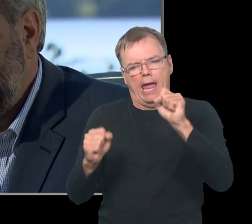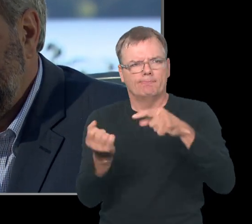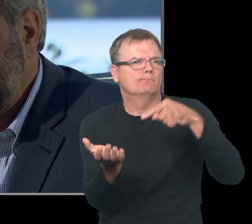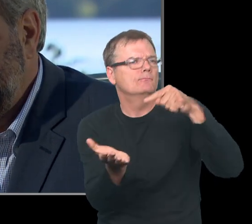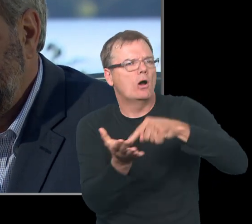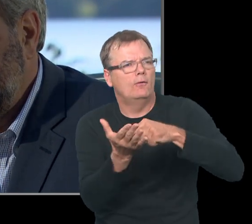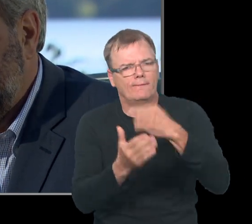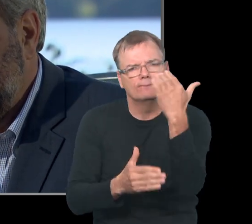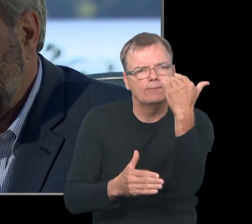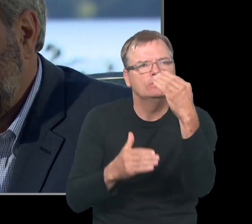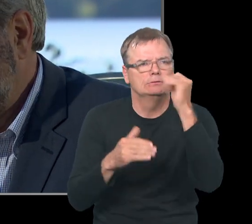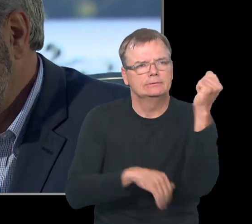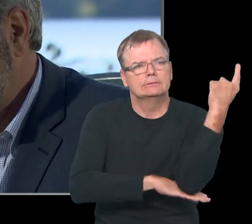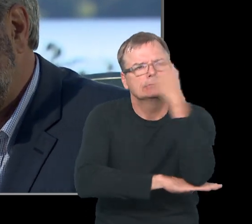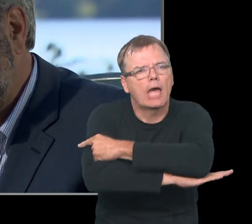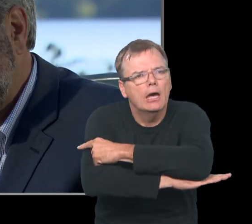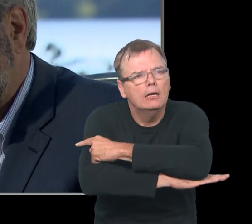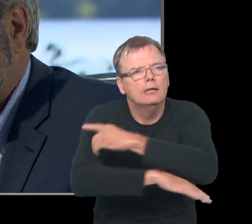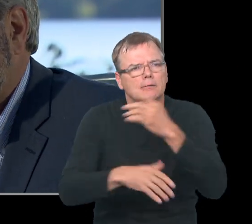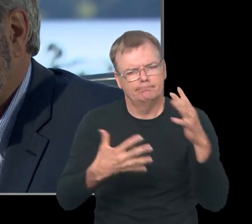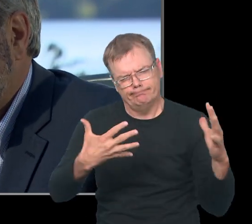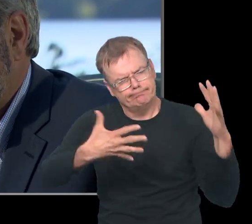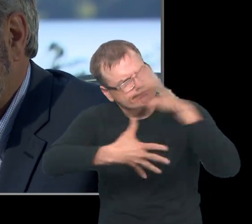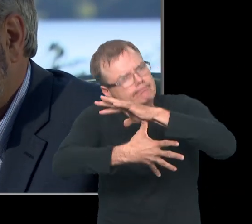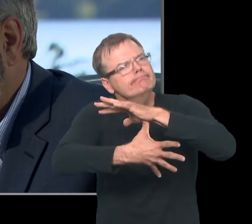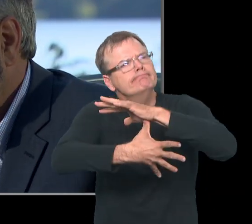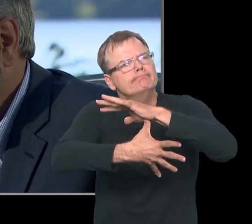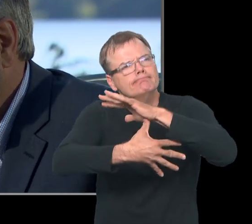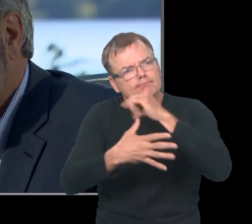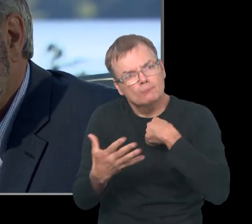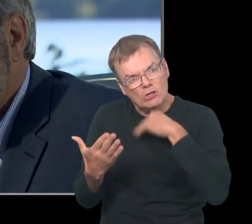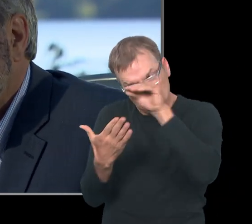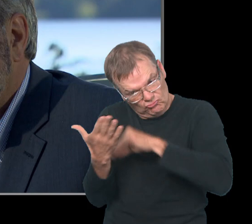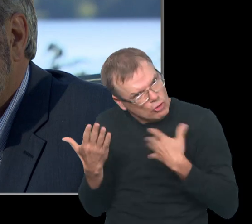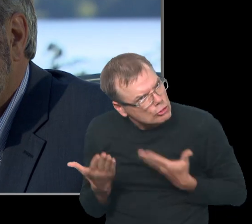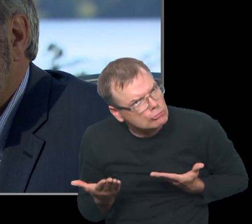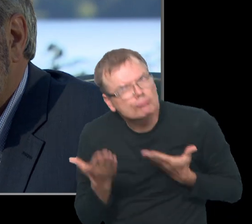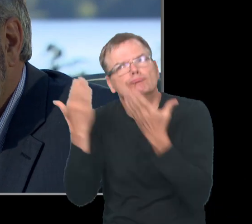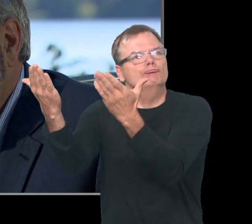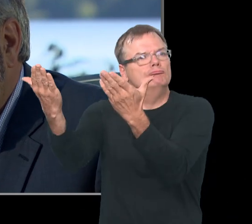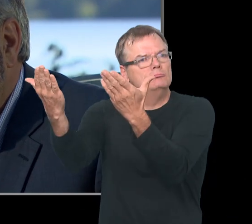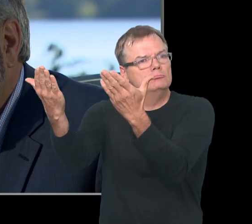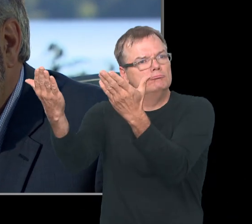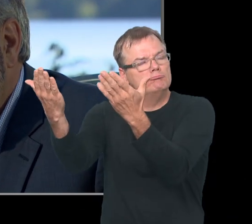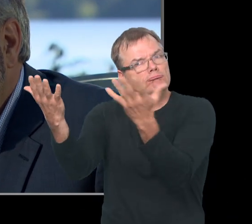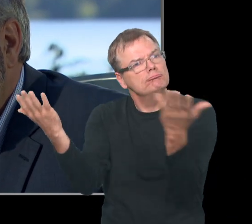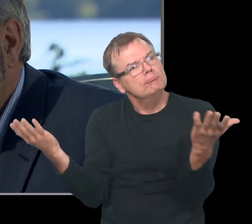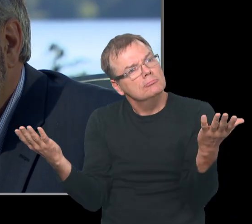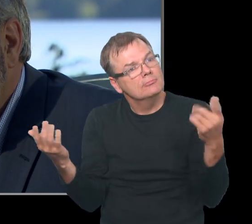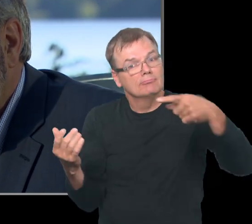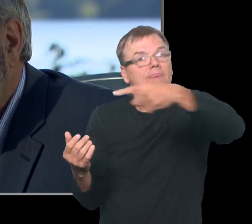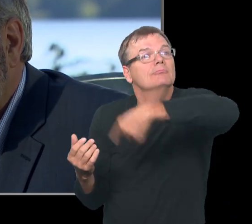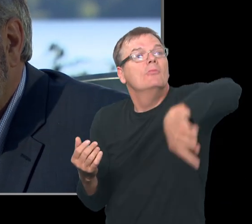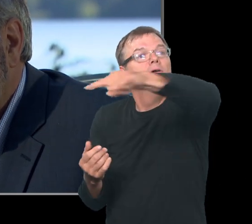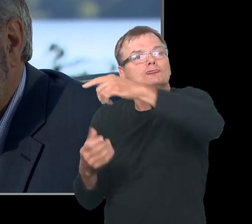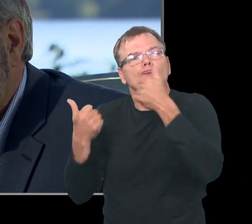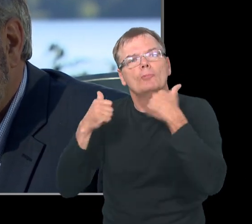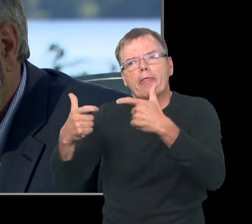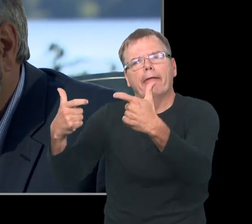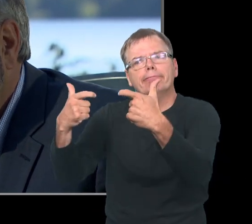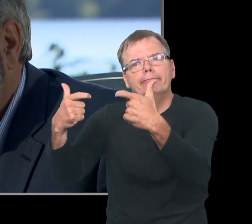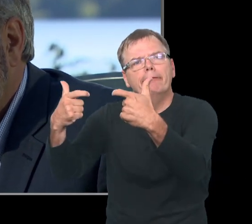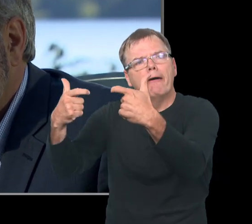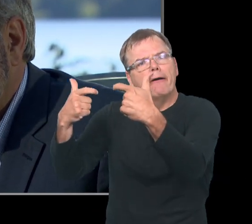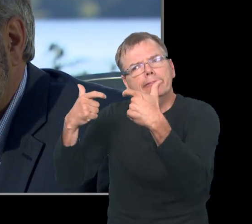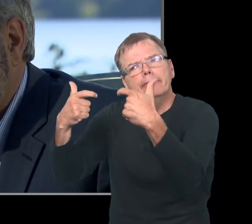put that into one of our measures and the Senate tries to block it, well, that will be part of what Canadians have to decide on their own, isn't it? And